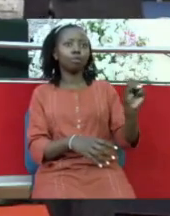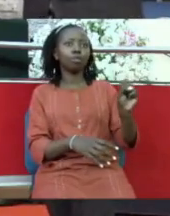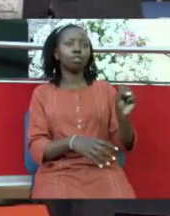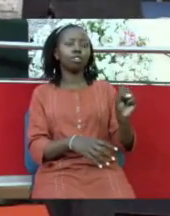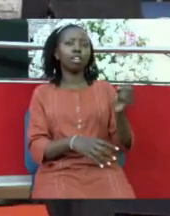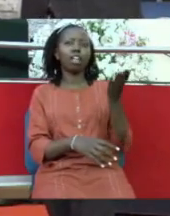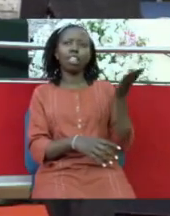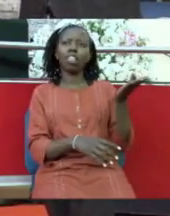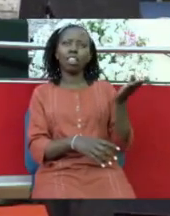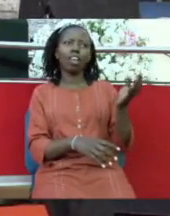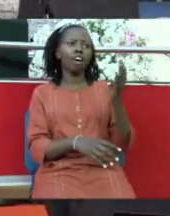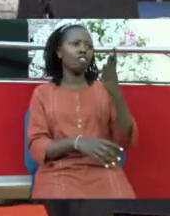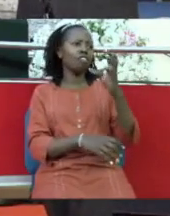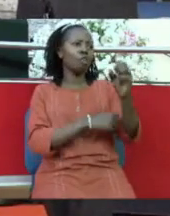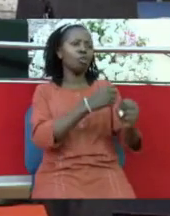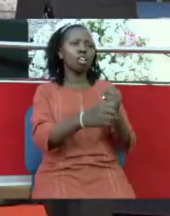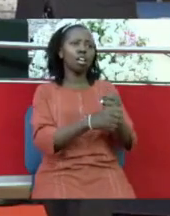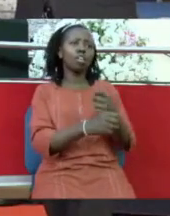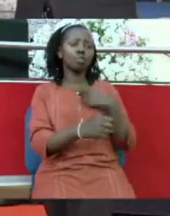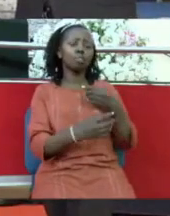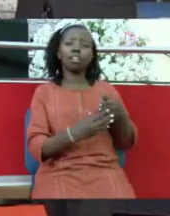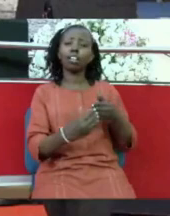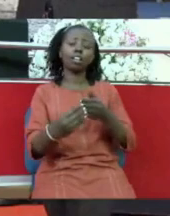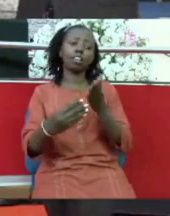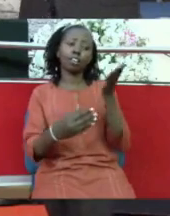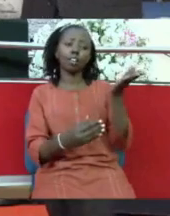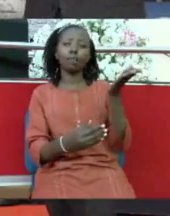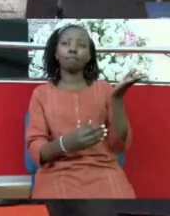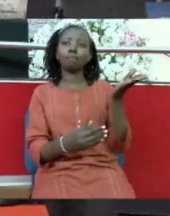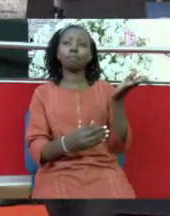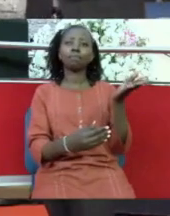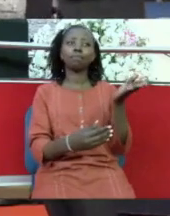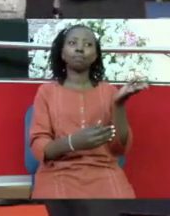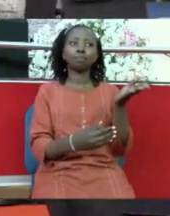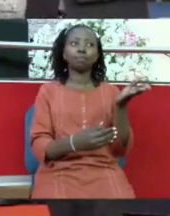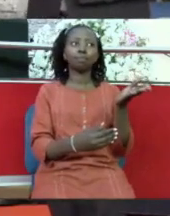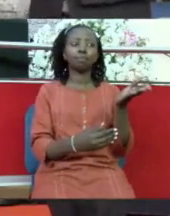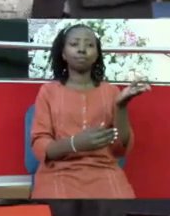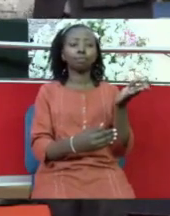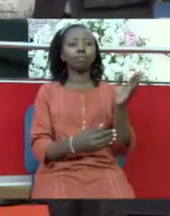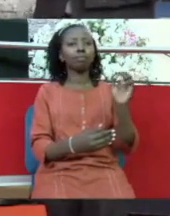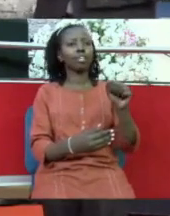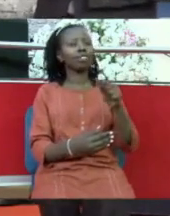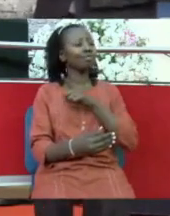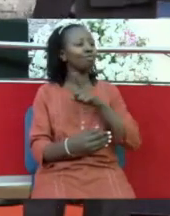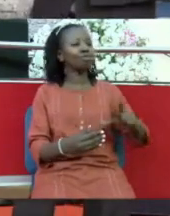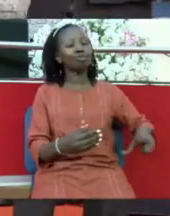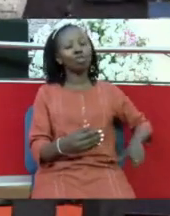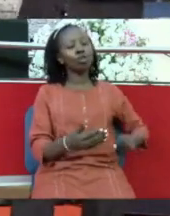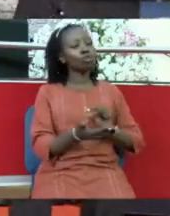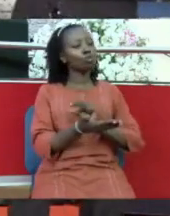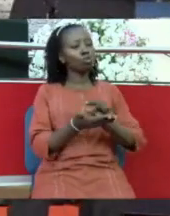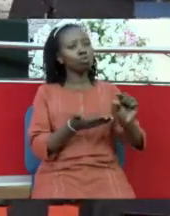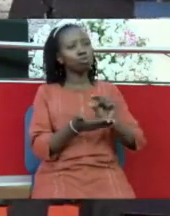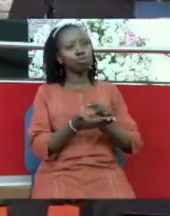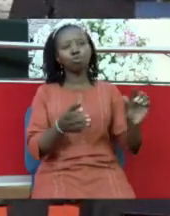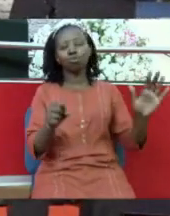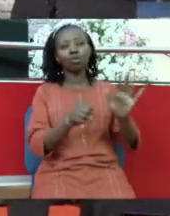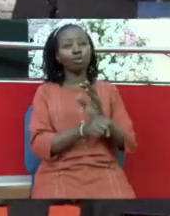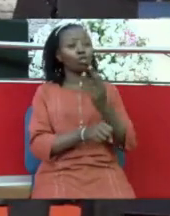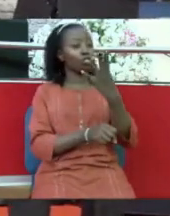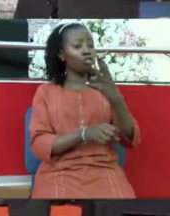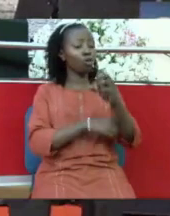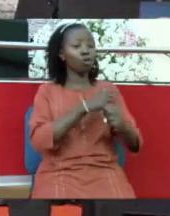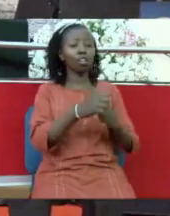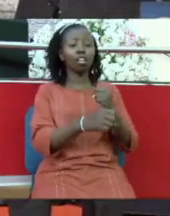took the lead. Ni miaka minne hivi tangu nilipochukua uongozi. Yeah, the Lord has been very gracious for us in the last 4 years. I took